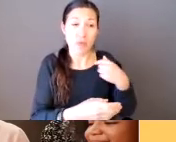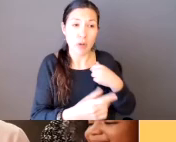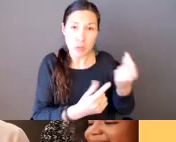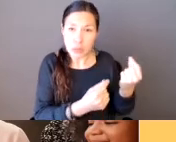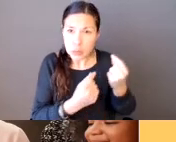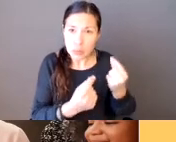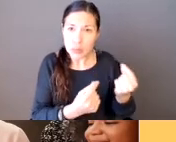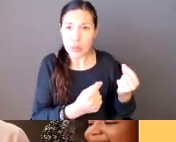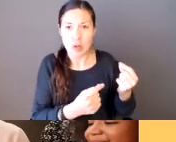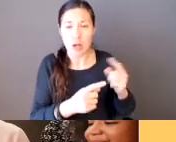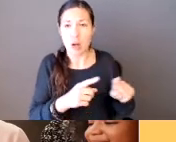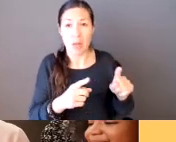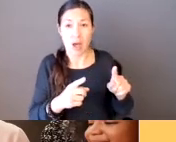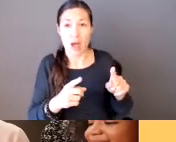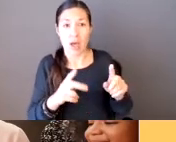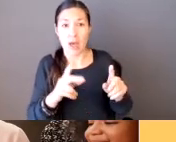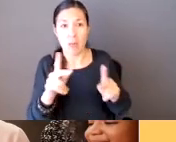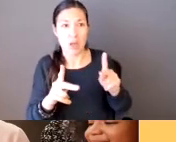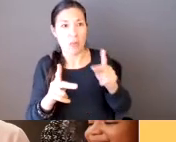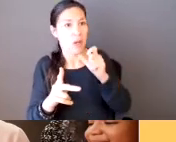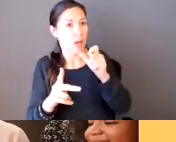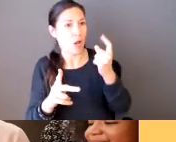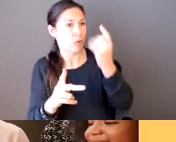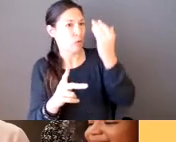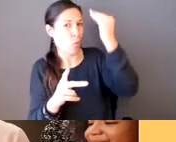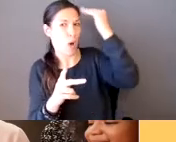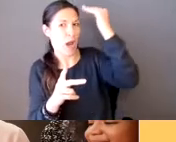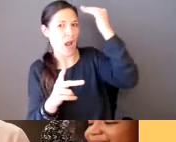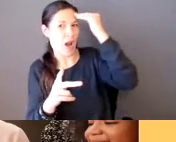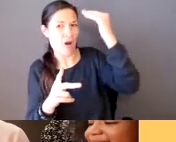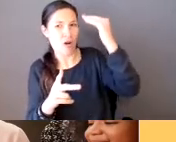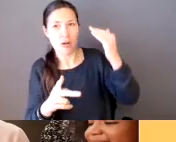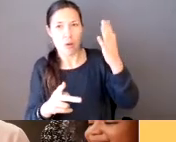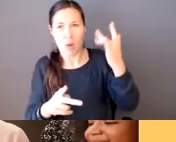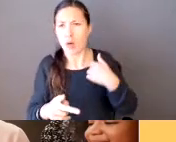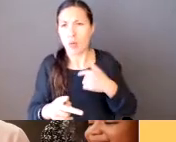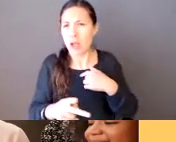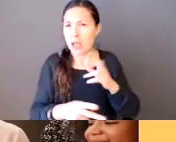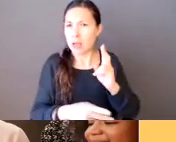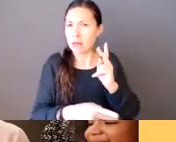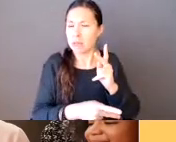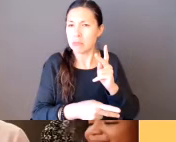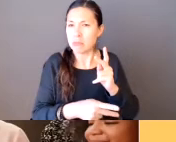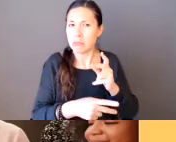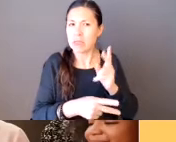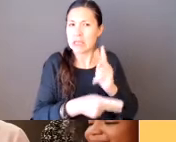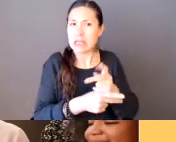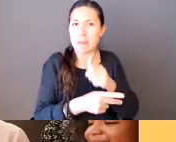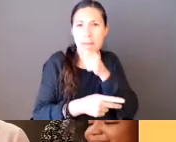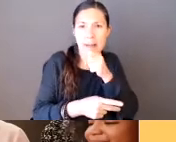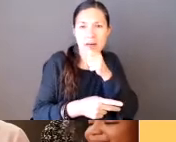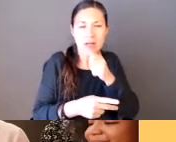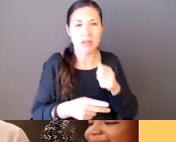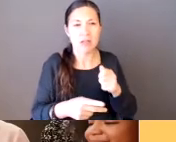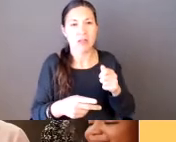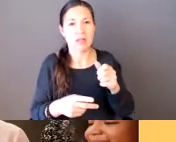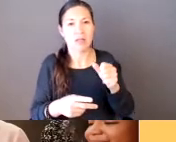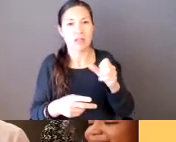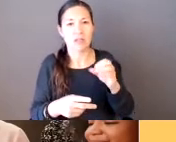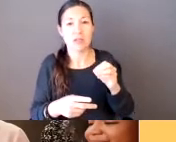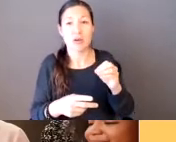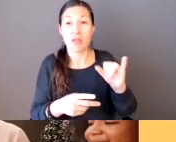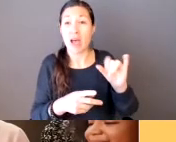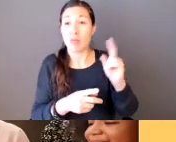how to proceed. Because even if somebody is out of the abusive situation, it doesn't mean that that's going to last. I can think of a case right now where we have